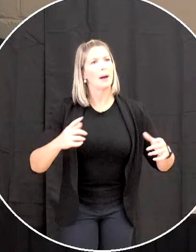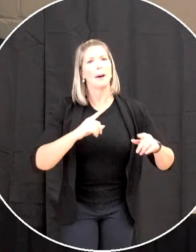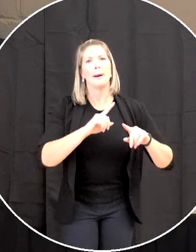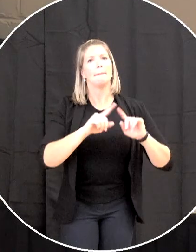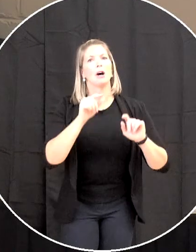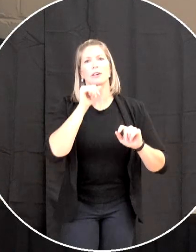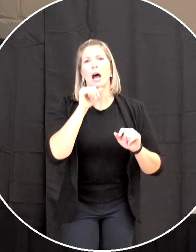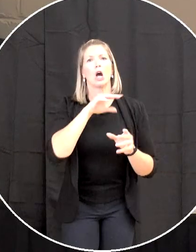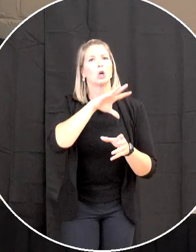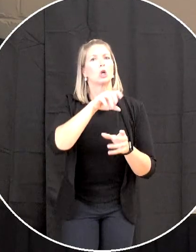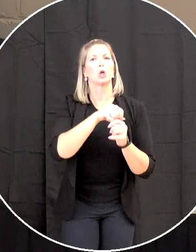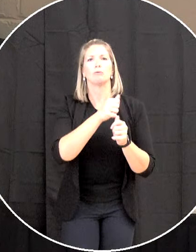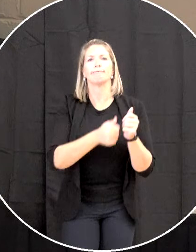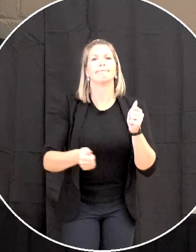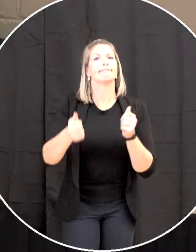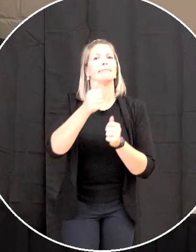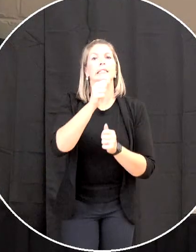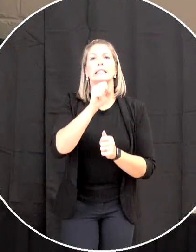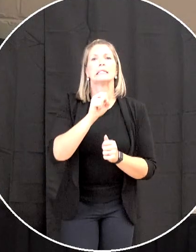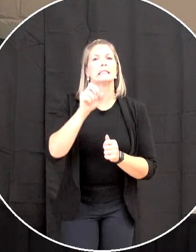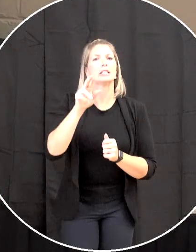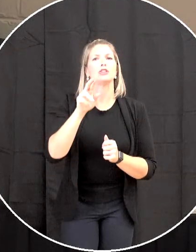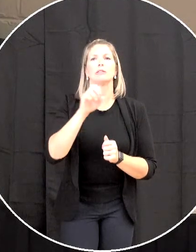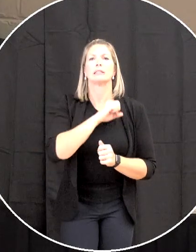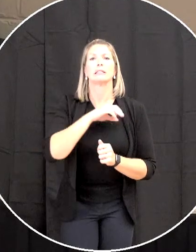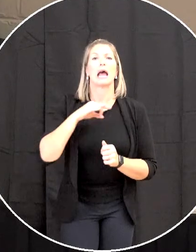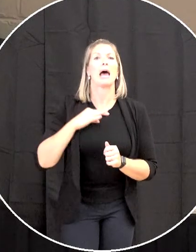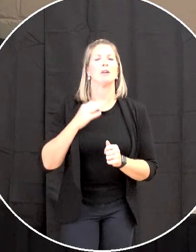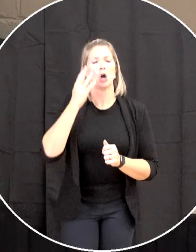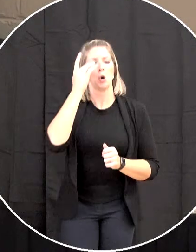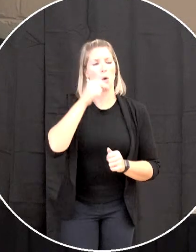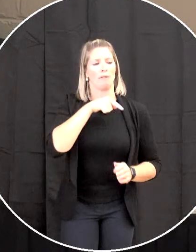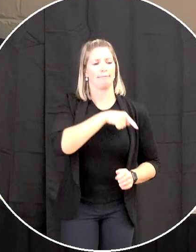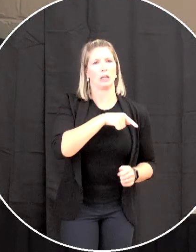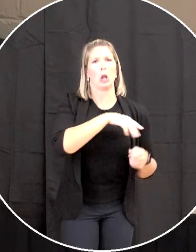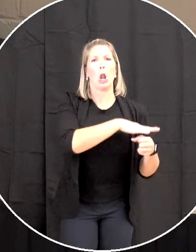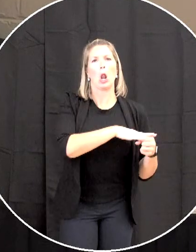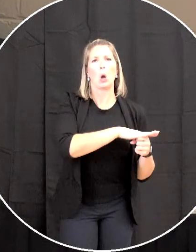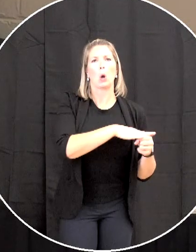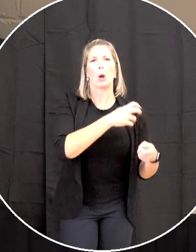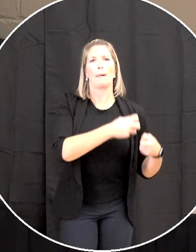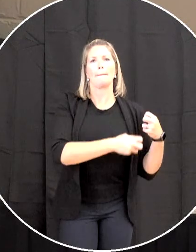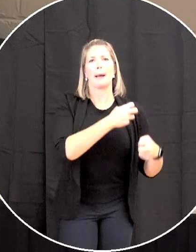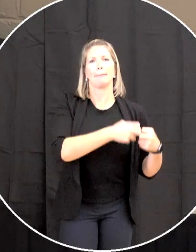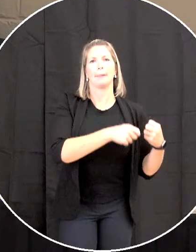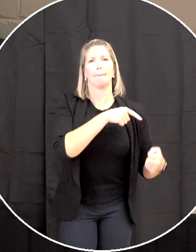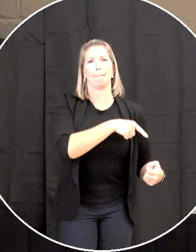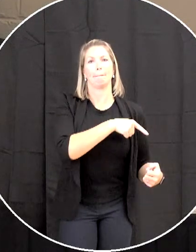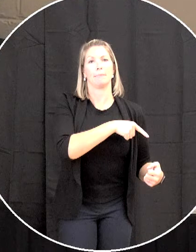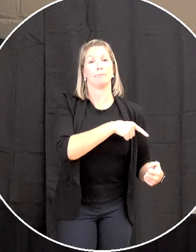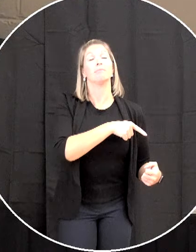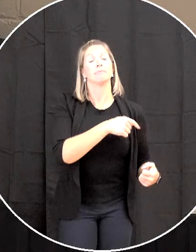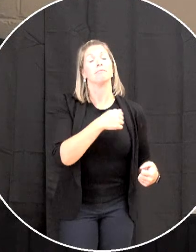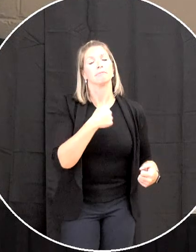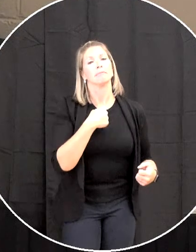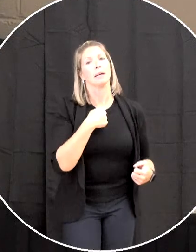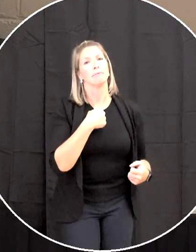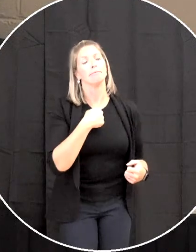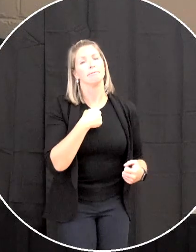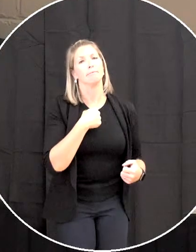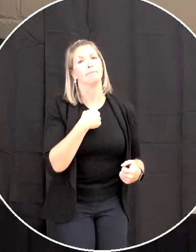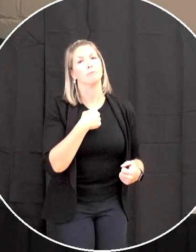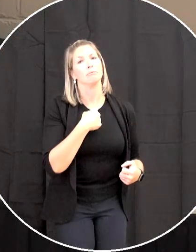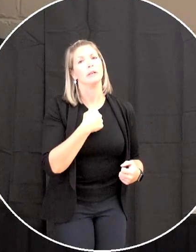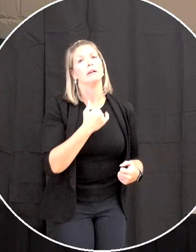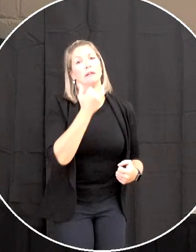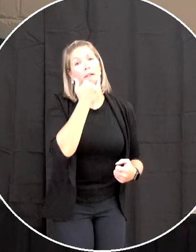in that, because, and it's an operational question that they're raising. And I'm faulted at it times, but I am also getting a